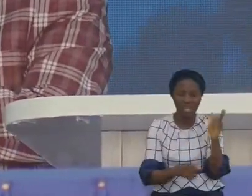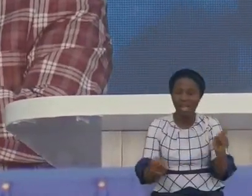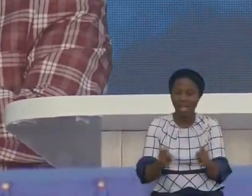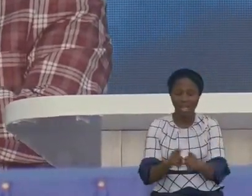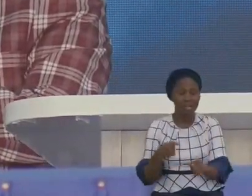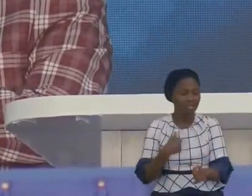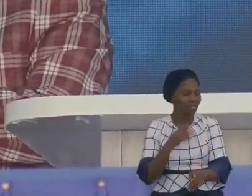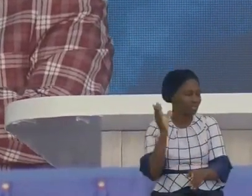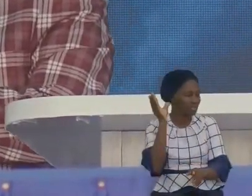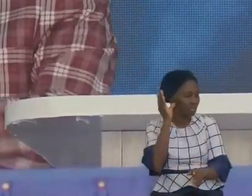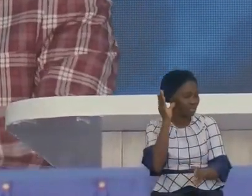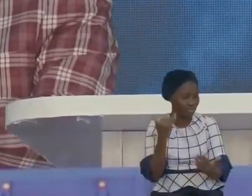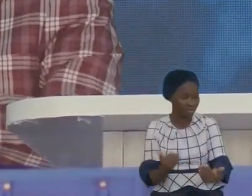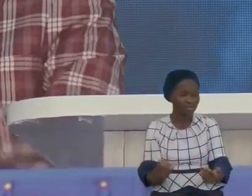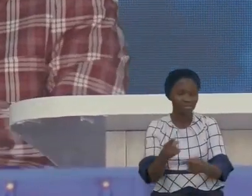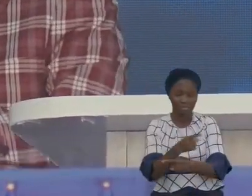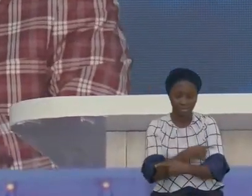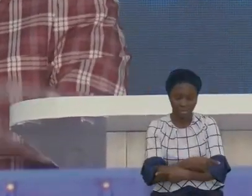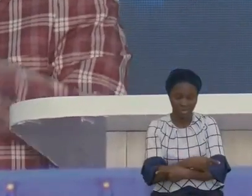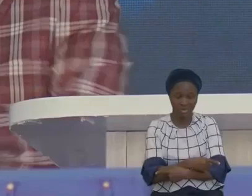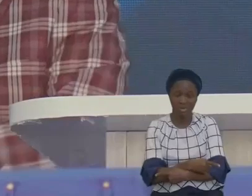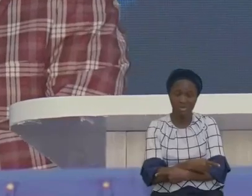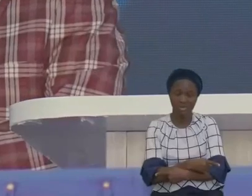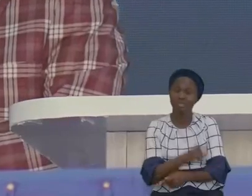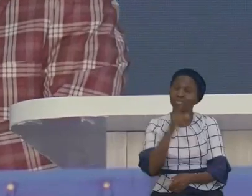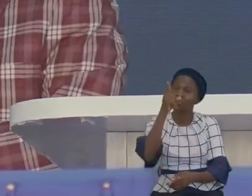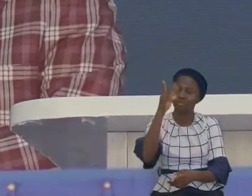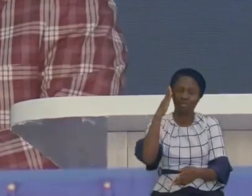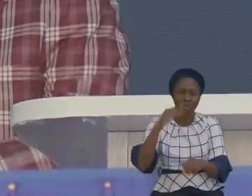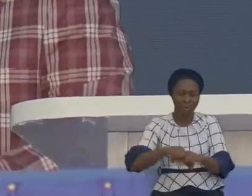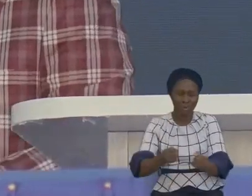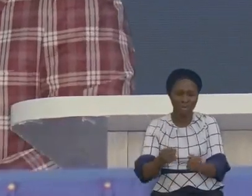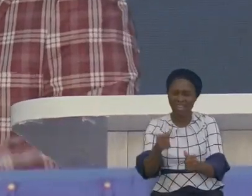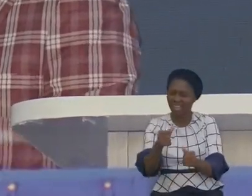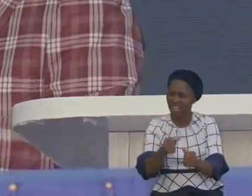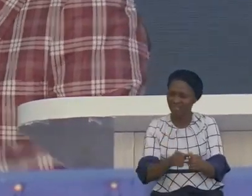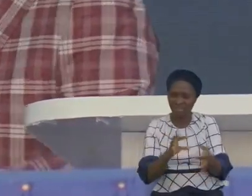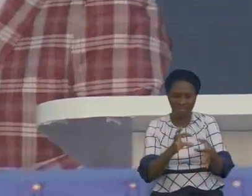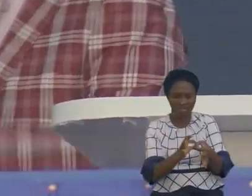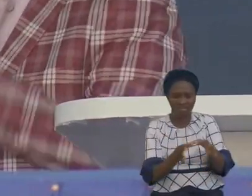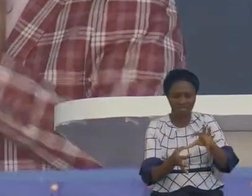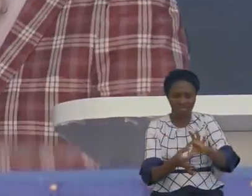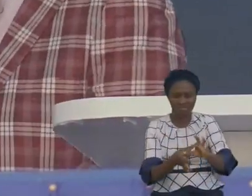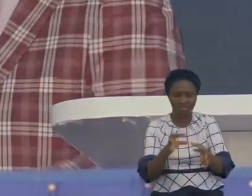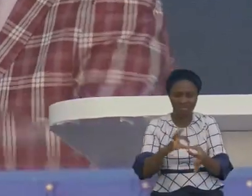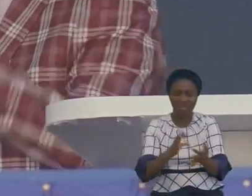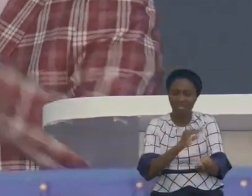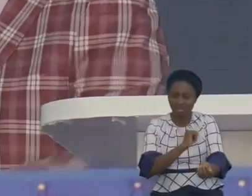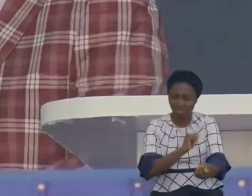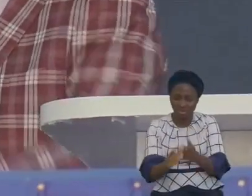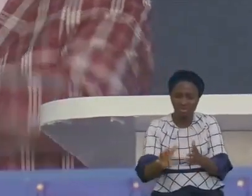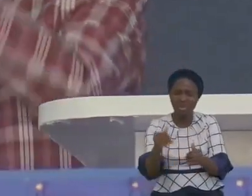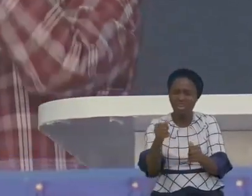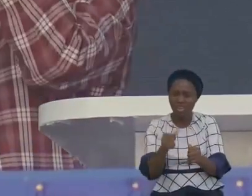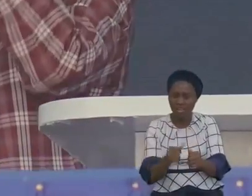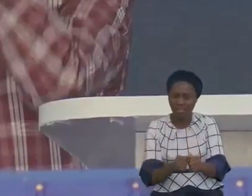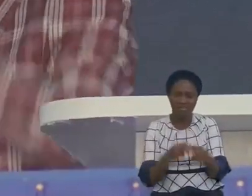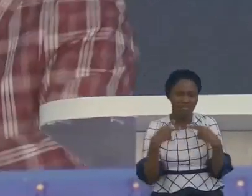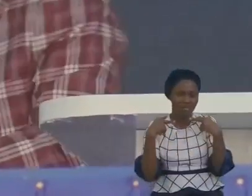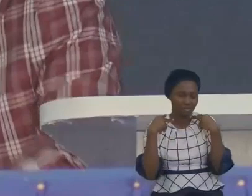chain, you destroy every yoke, and you lift